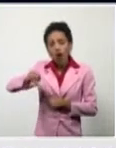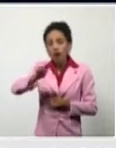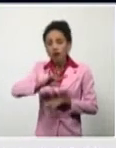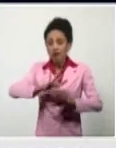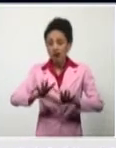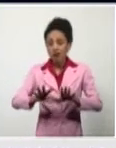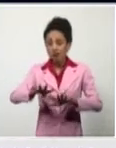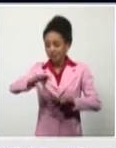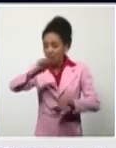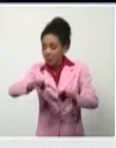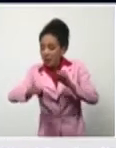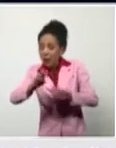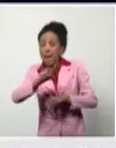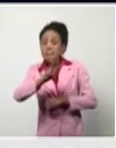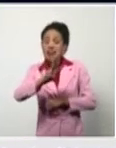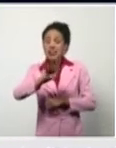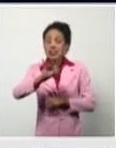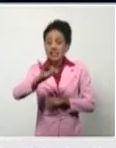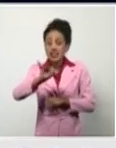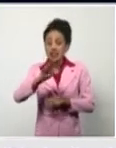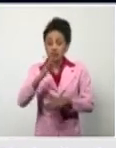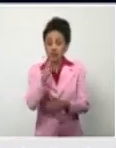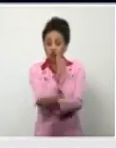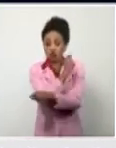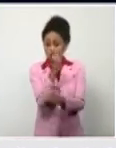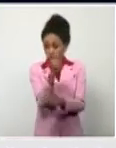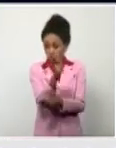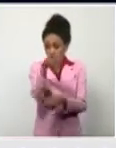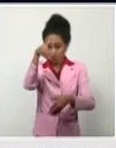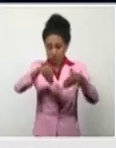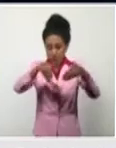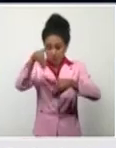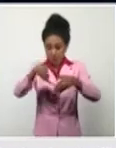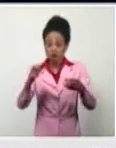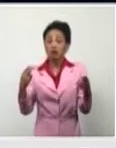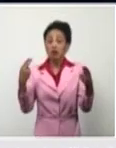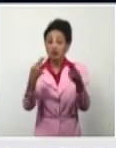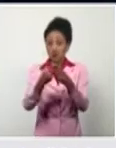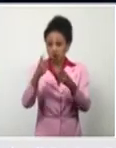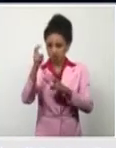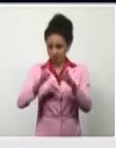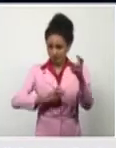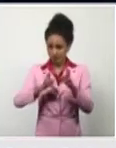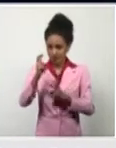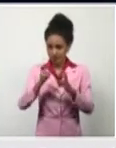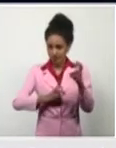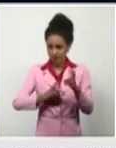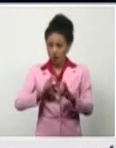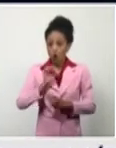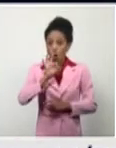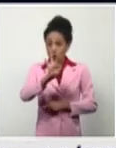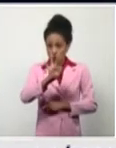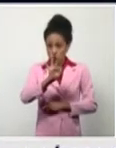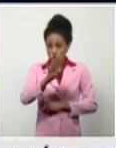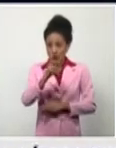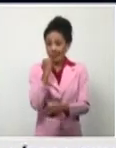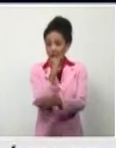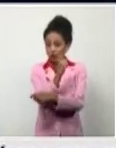cases, and among the 27 instructors that participated in that workshop, 8 tested positive.